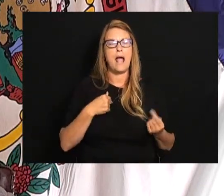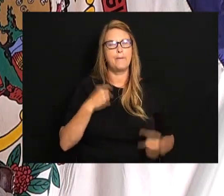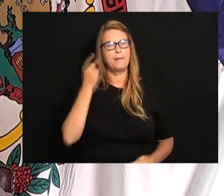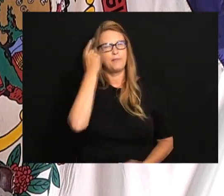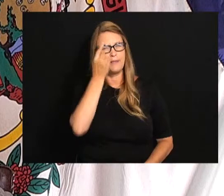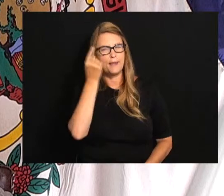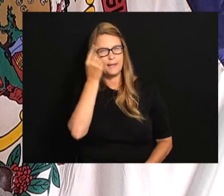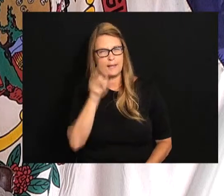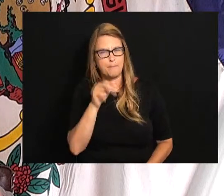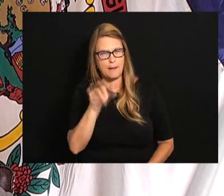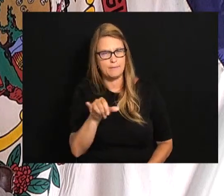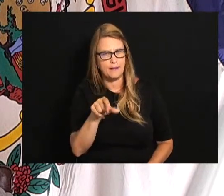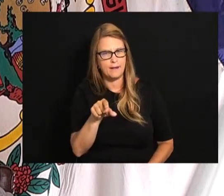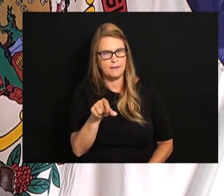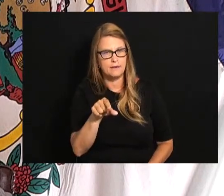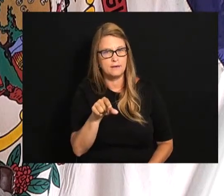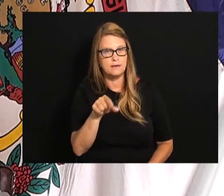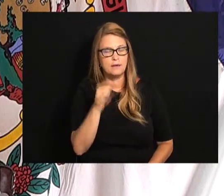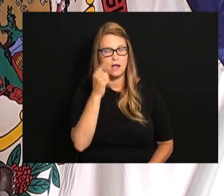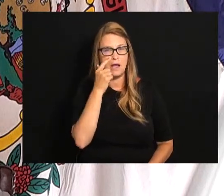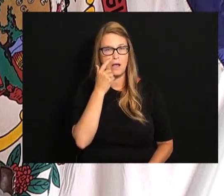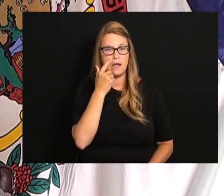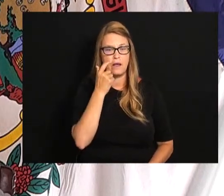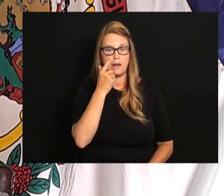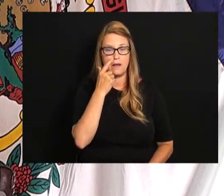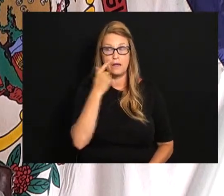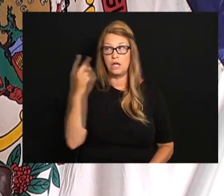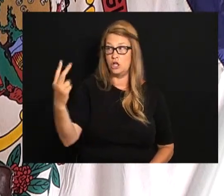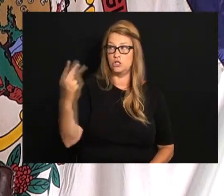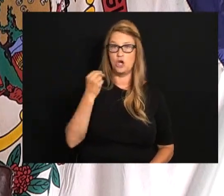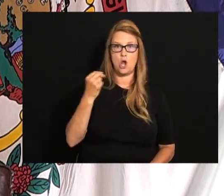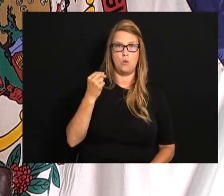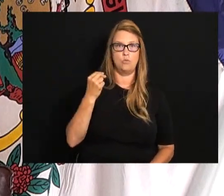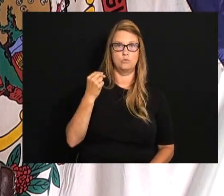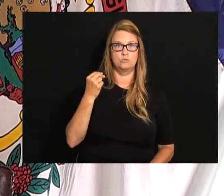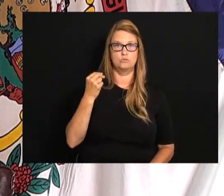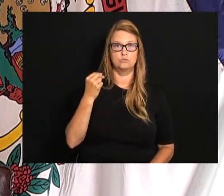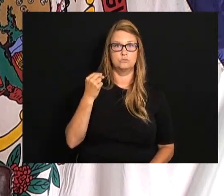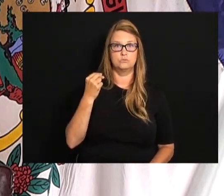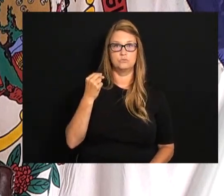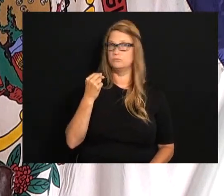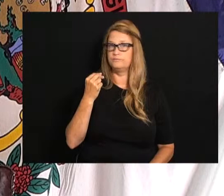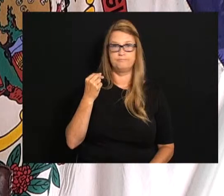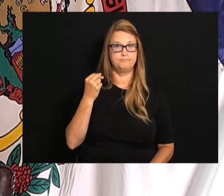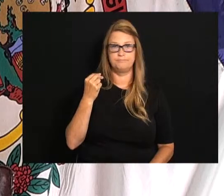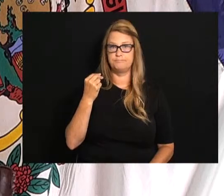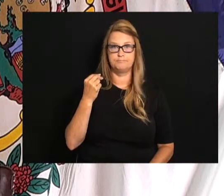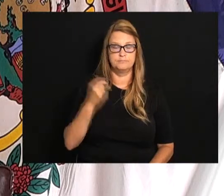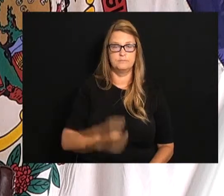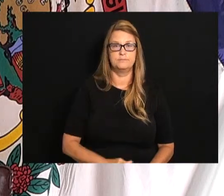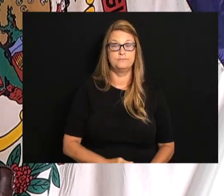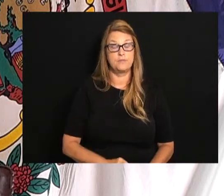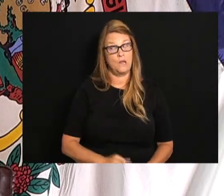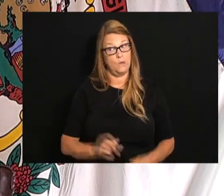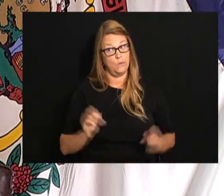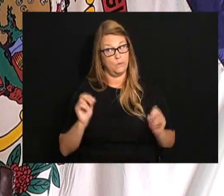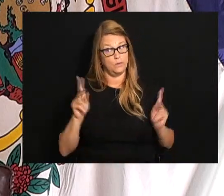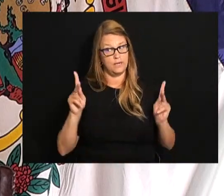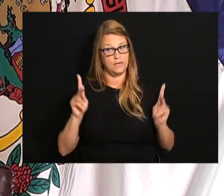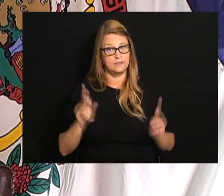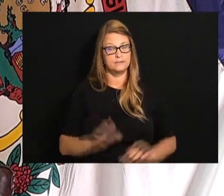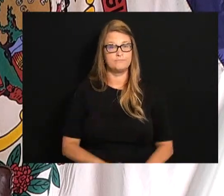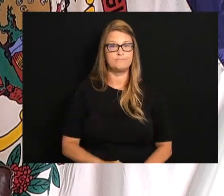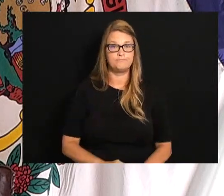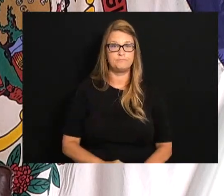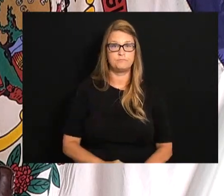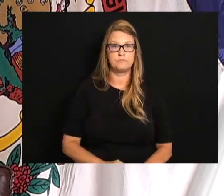this. And what I got was, we're not doing it. Okay. You know, end of question.